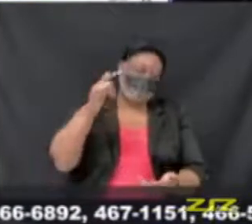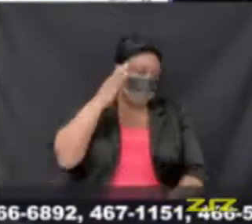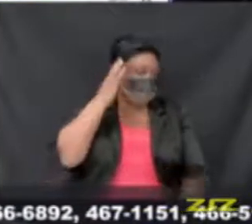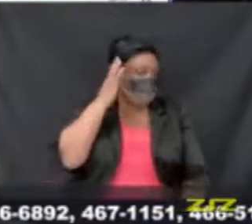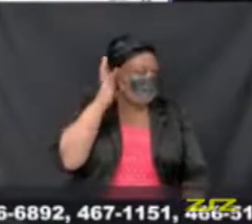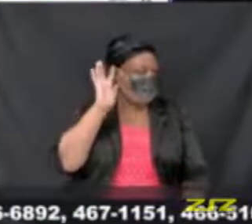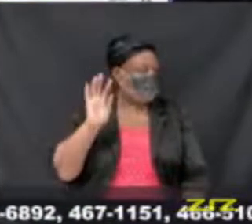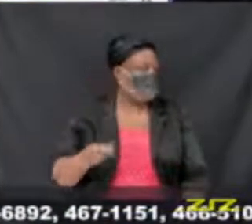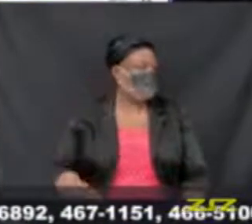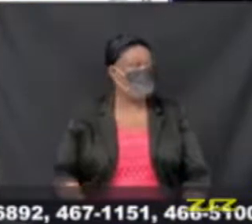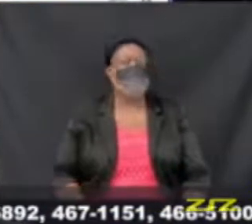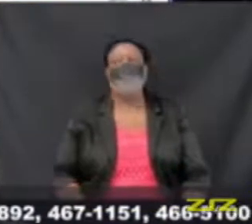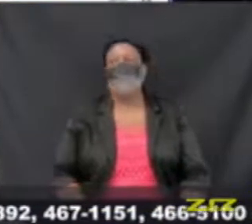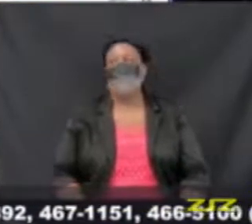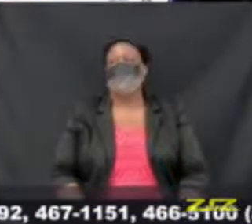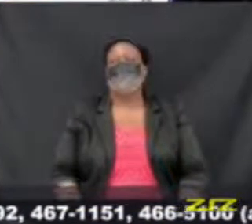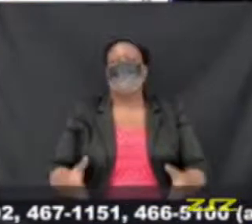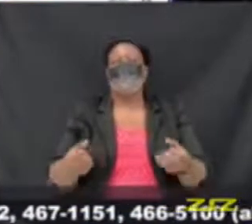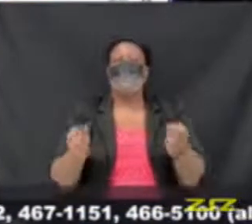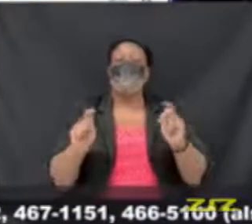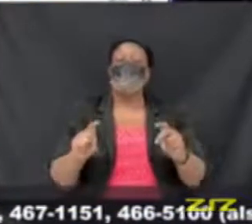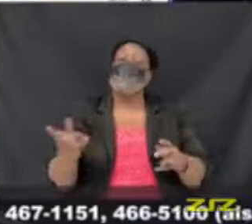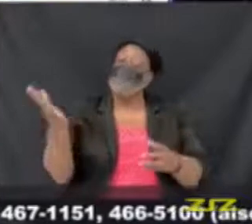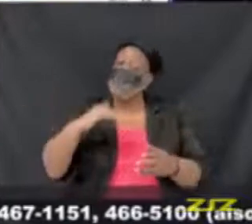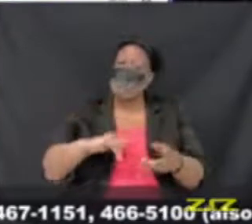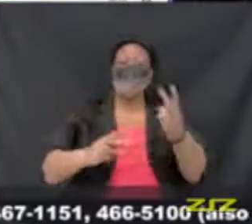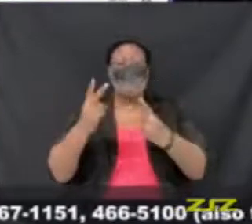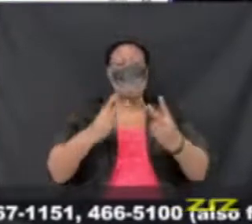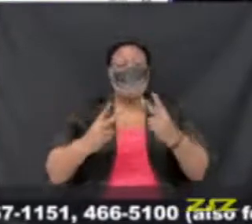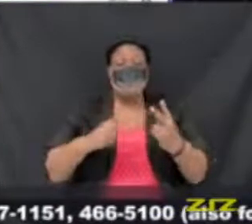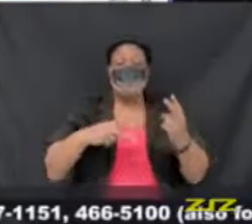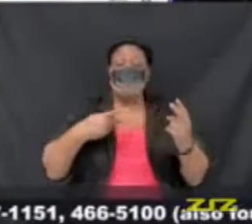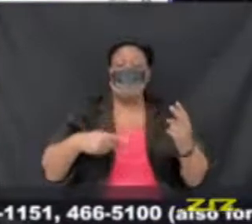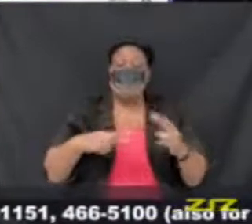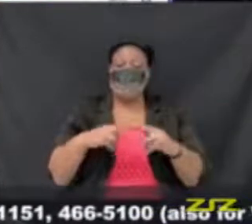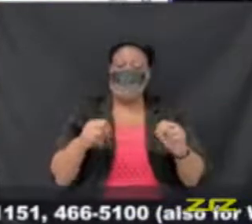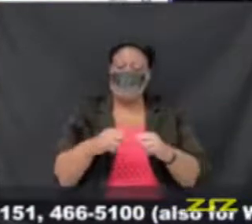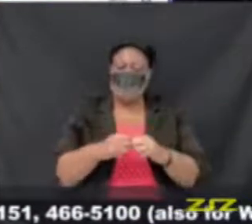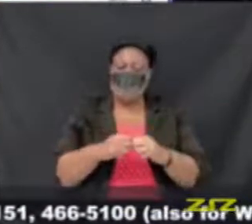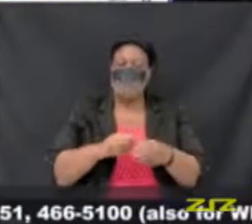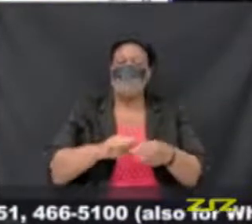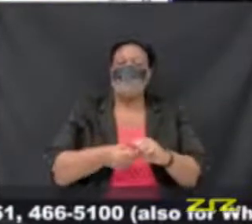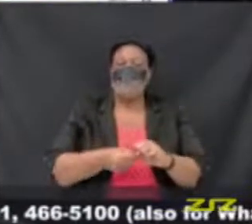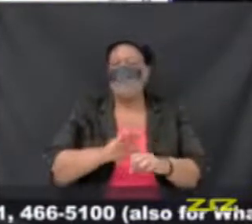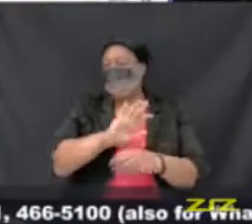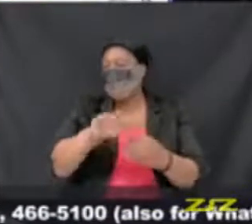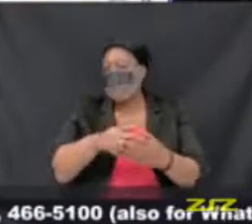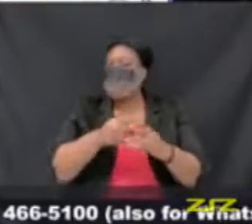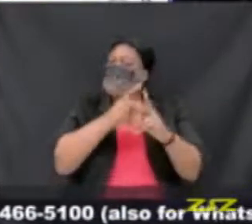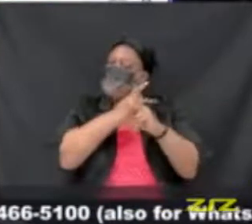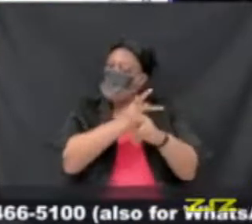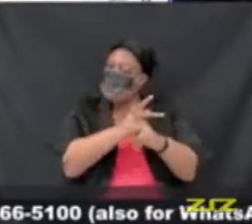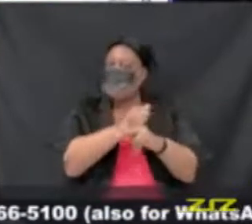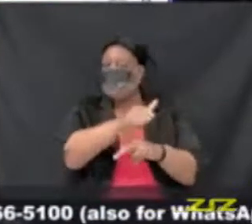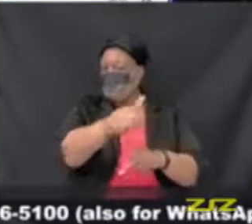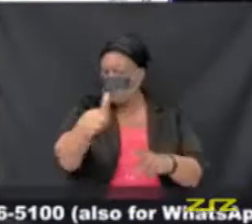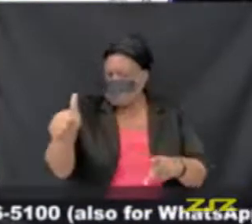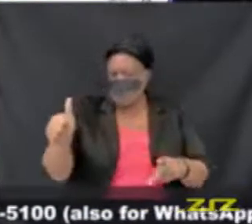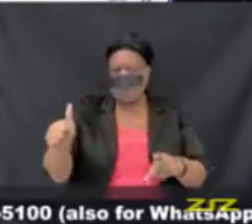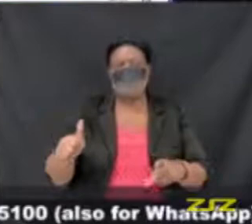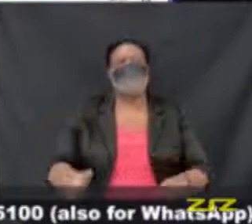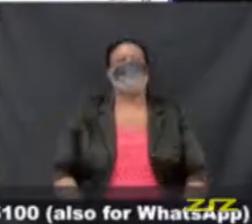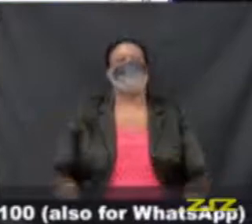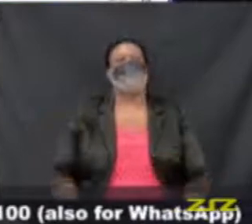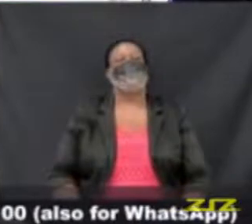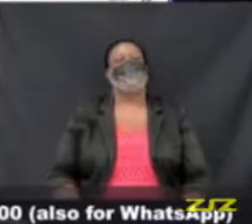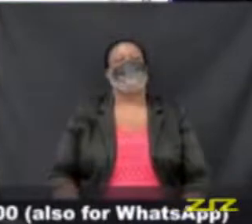a marquee destination and also to remain solid in providing these services. So I want to echo the